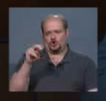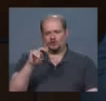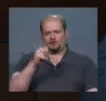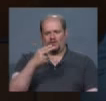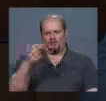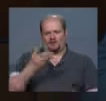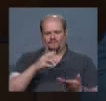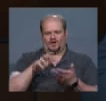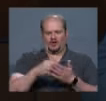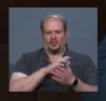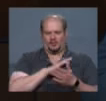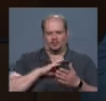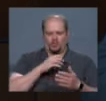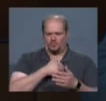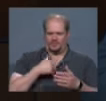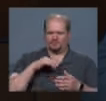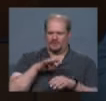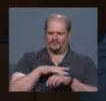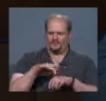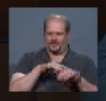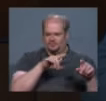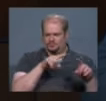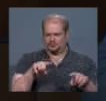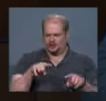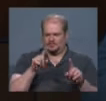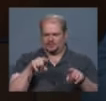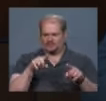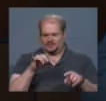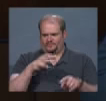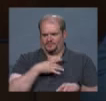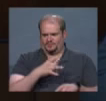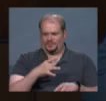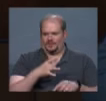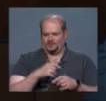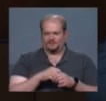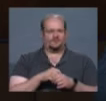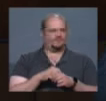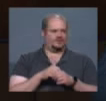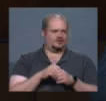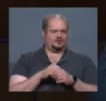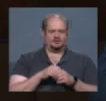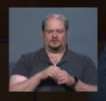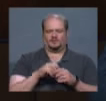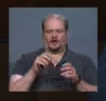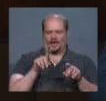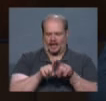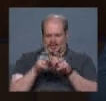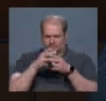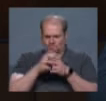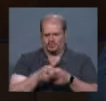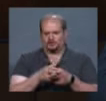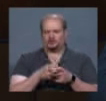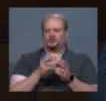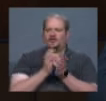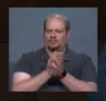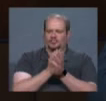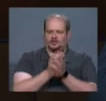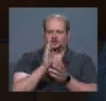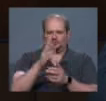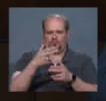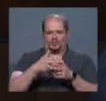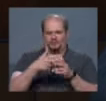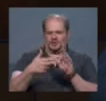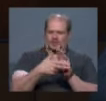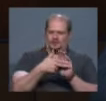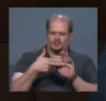all of the board members, if you're free, to come by and attend if you would like. As was mentioned, the ship is going to get